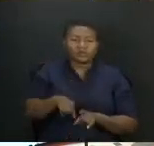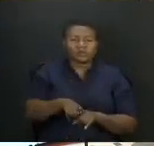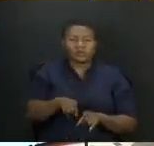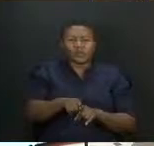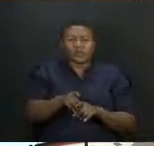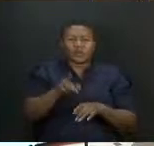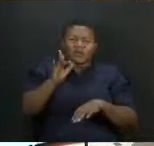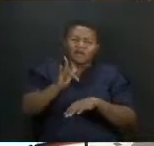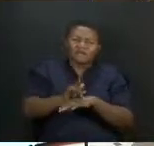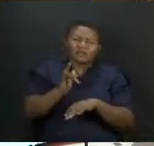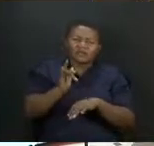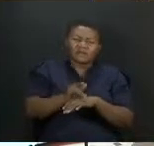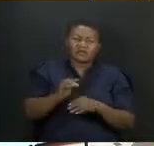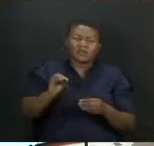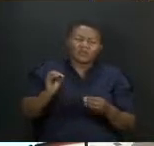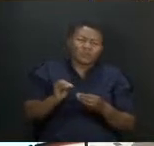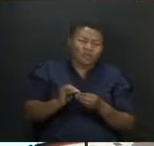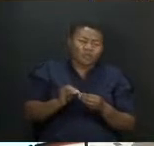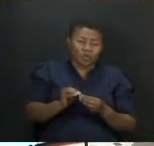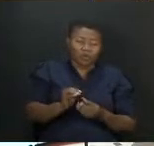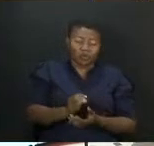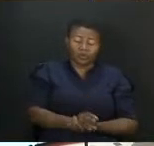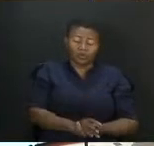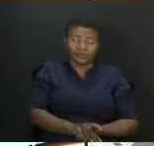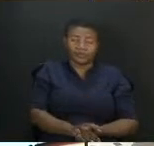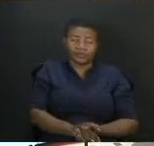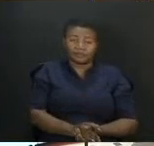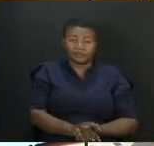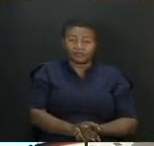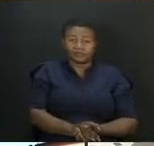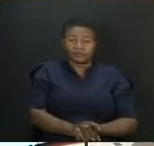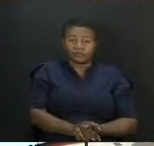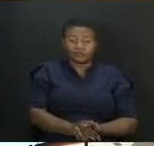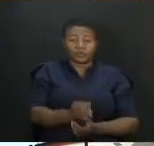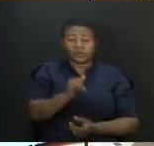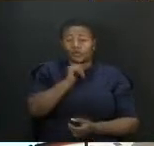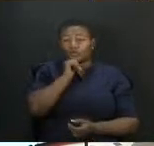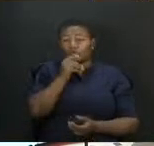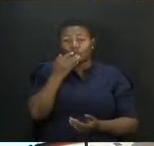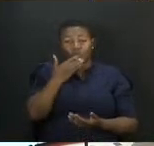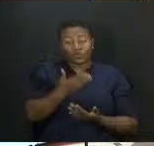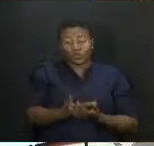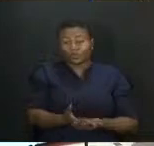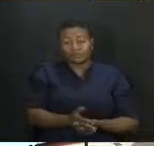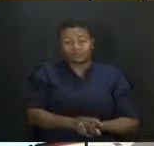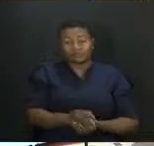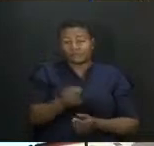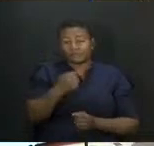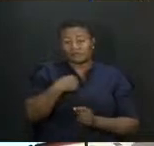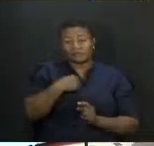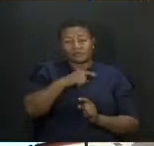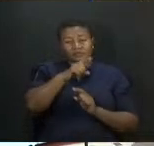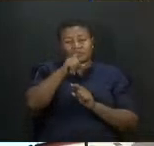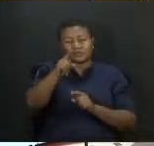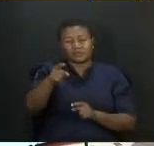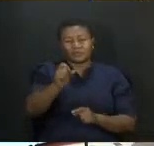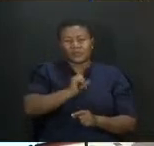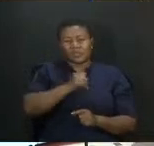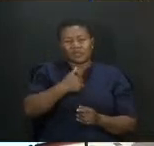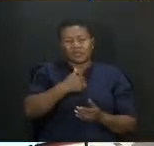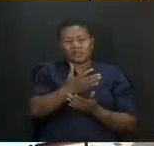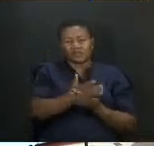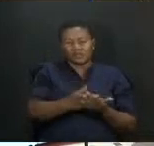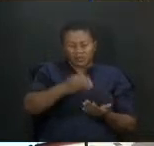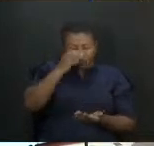affected. Mr. Speaker, it's not a palatable scene. I've uploaded some of the pictures on